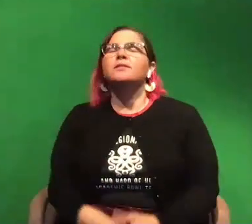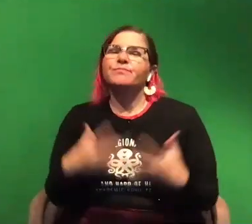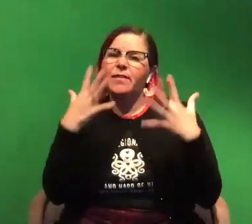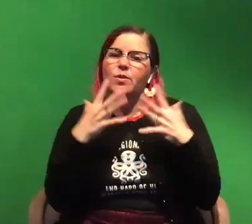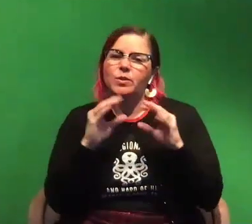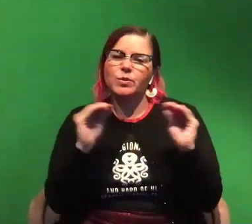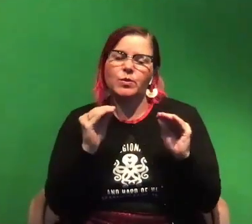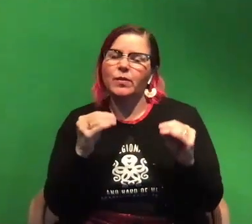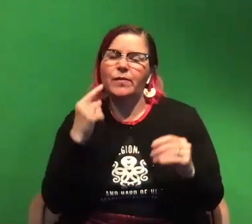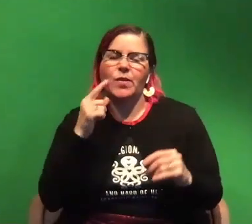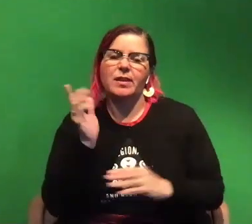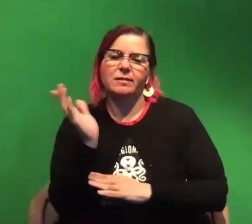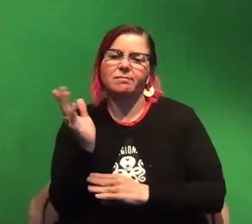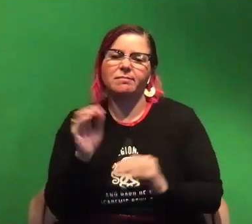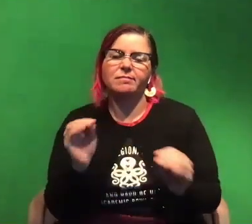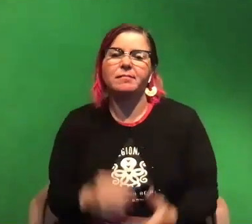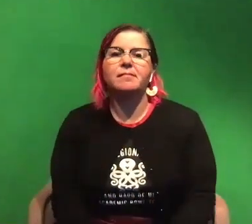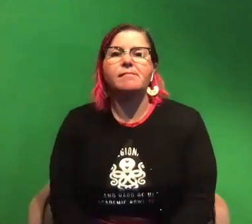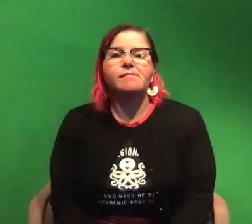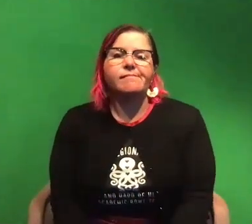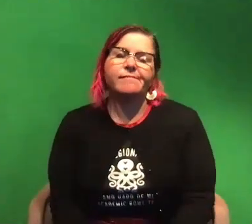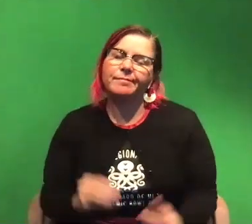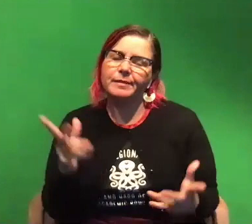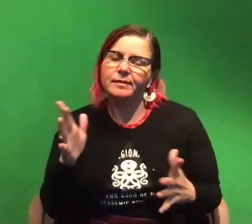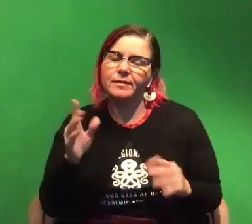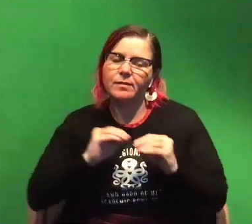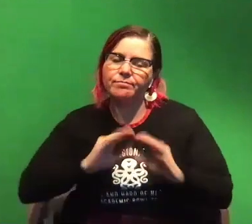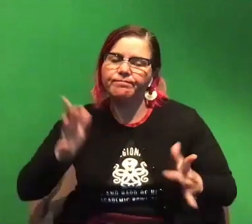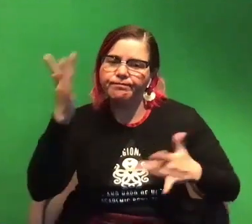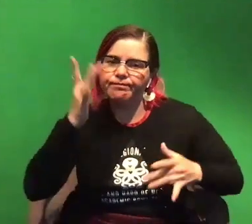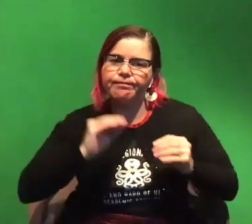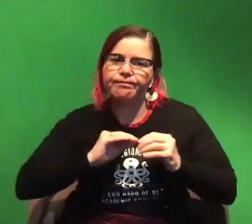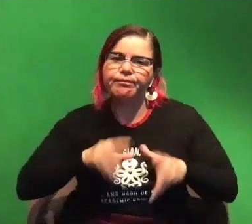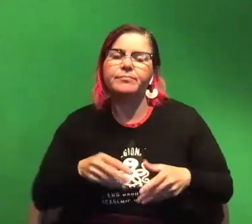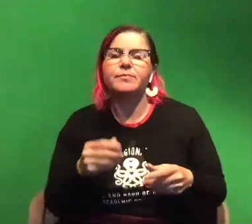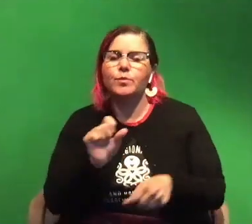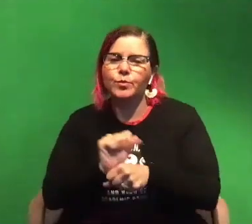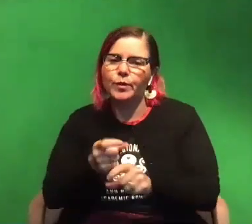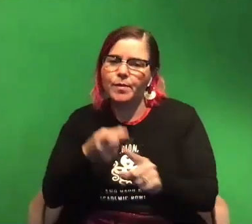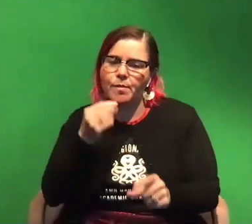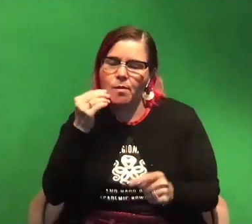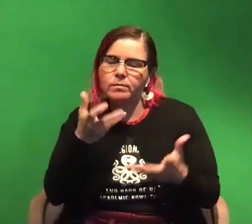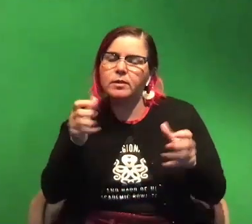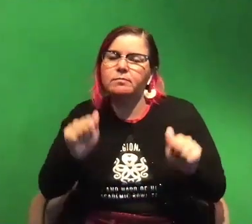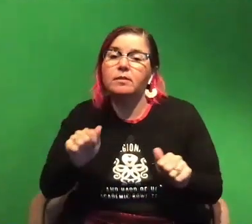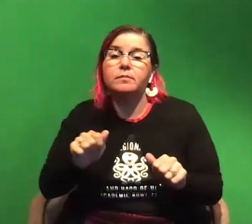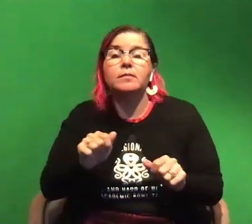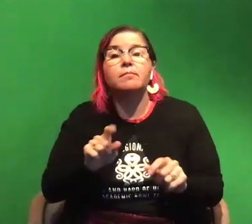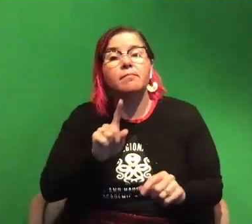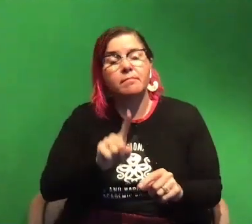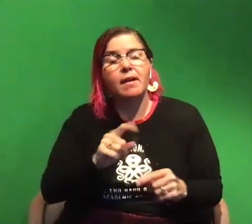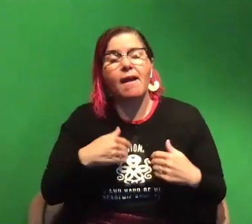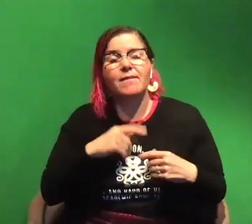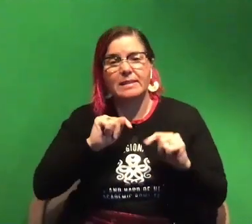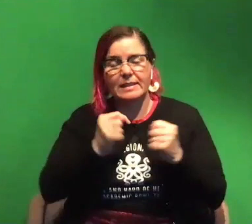this Skype call, you know, just due to the pandemic and everything. We're trying to work as much from home as possible. Although we do have a team that works around